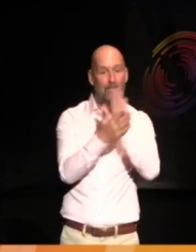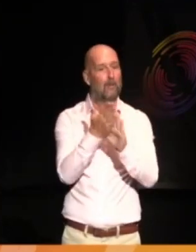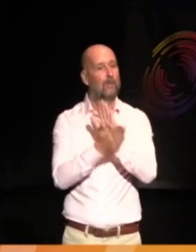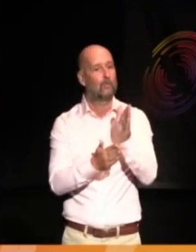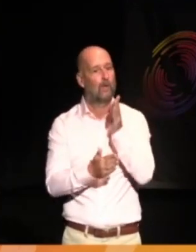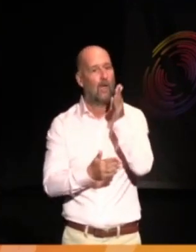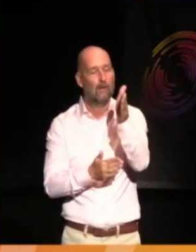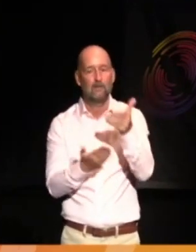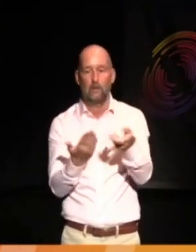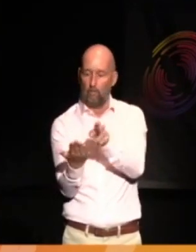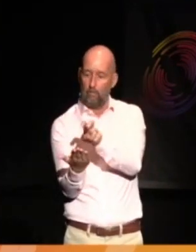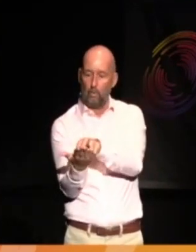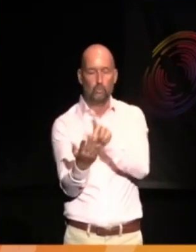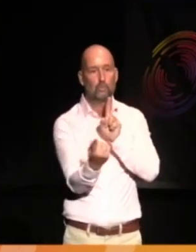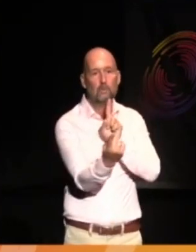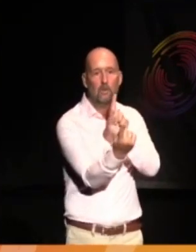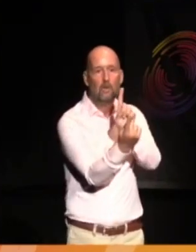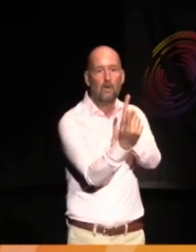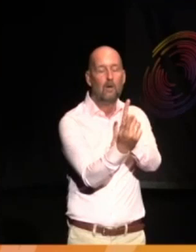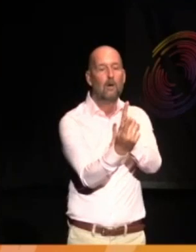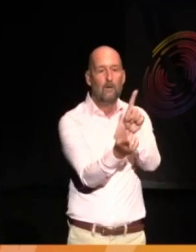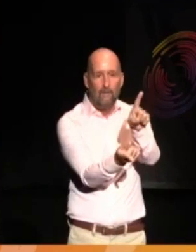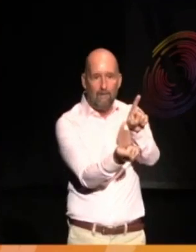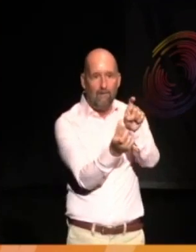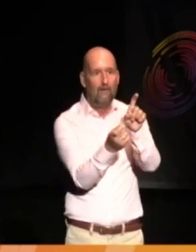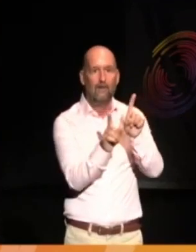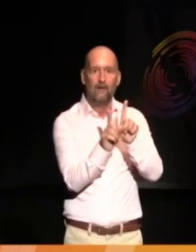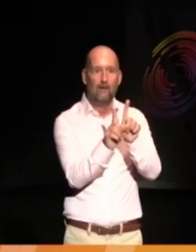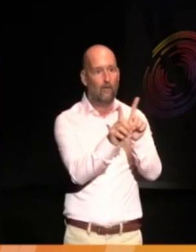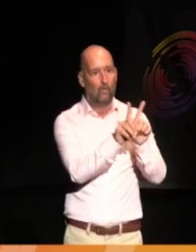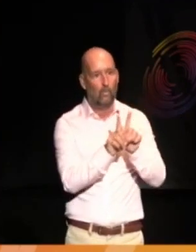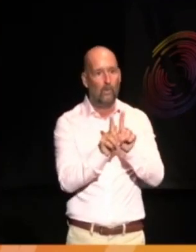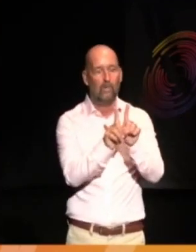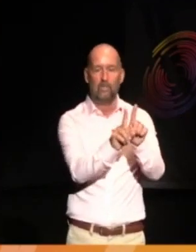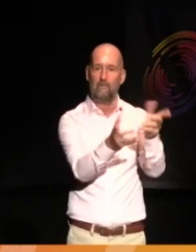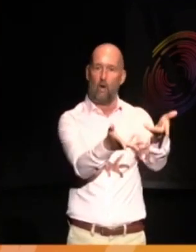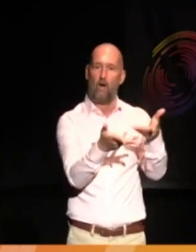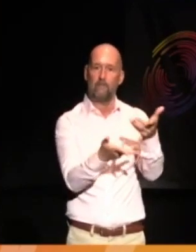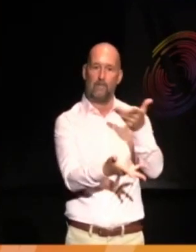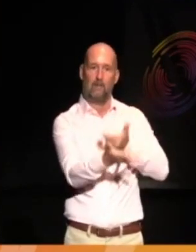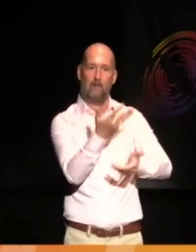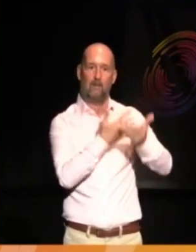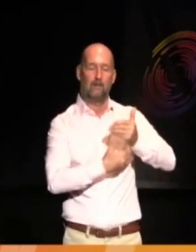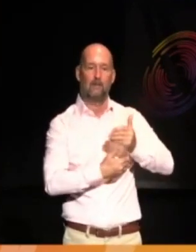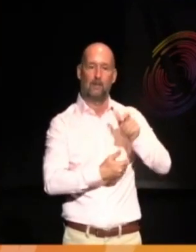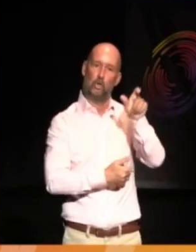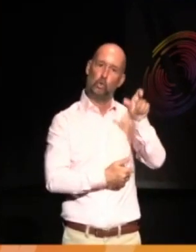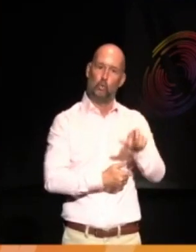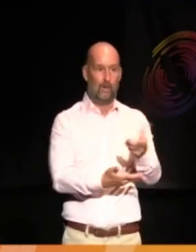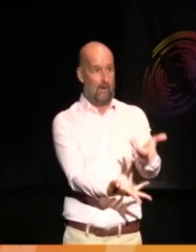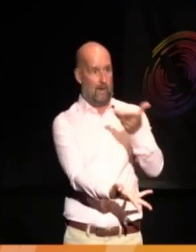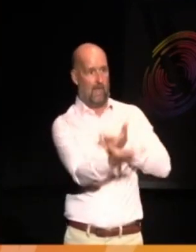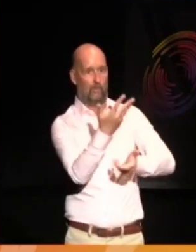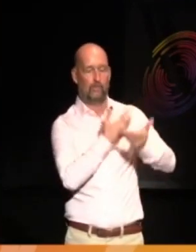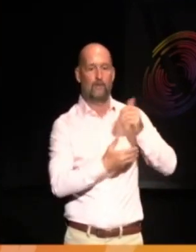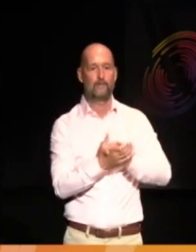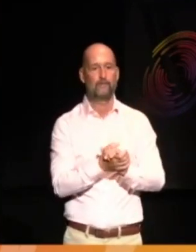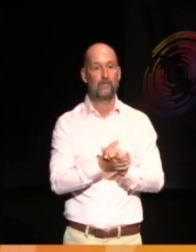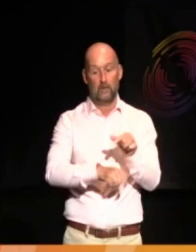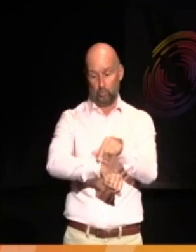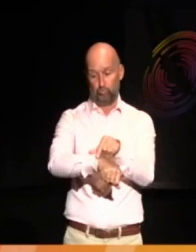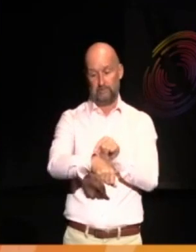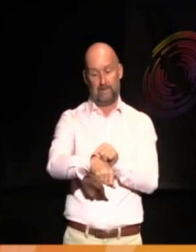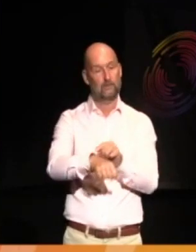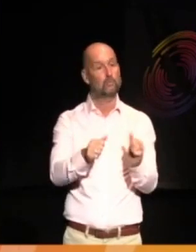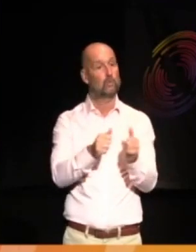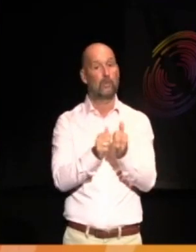then you can book in to, if you like, take somebody out who's offered to be in the human library. Your wristbands takes you into